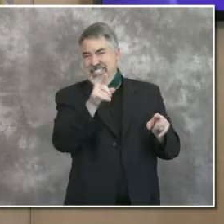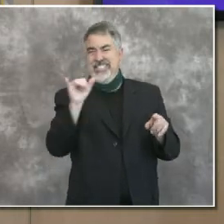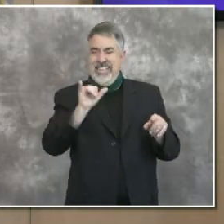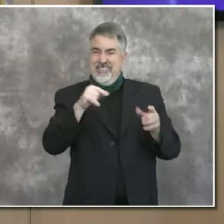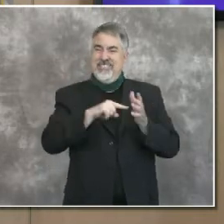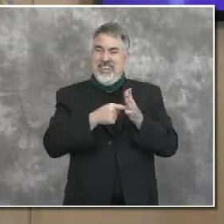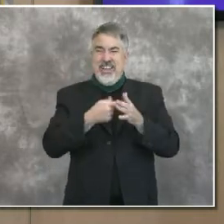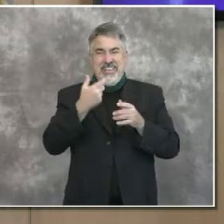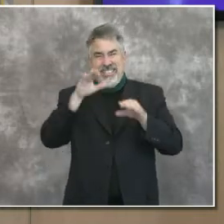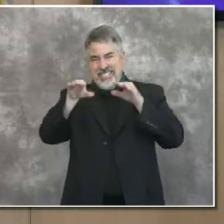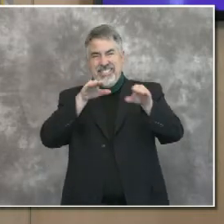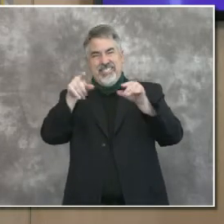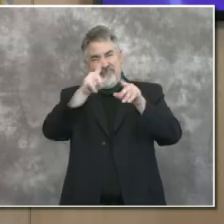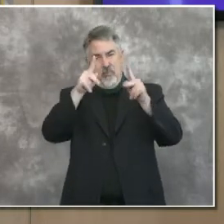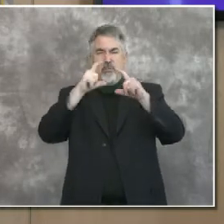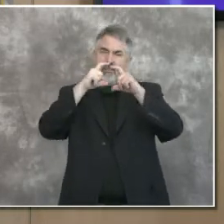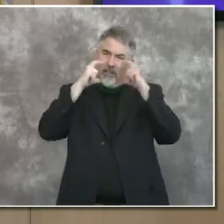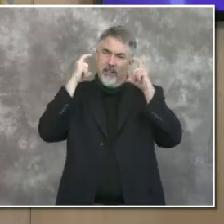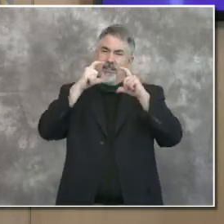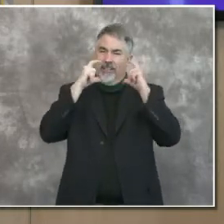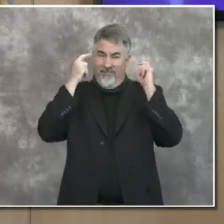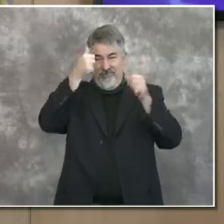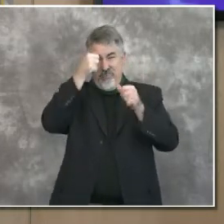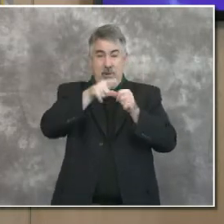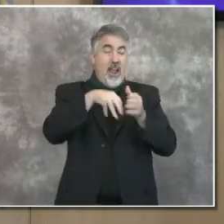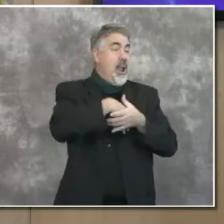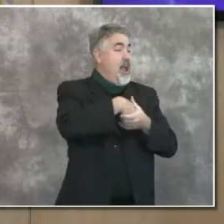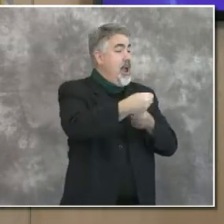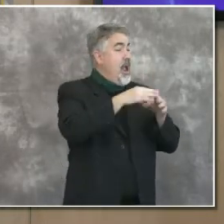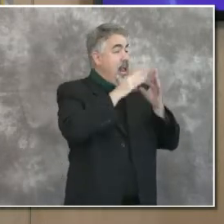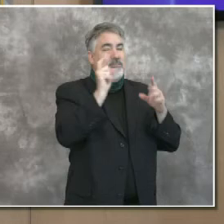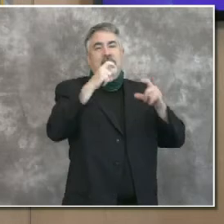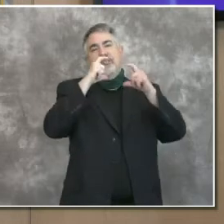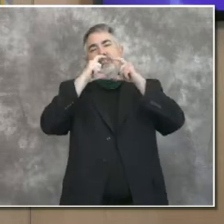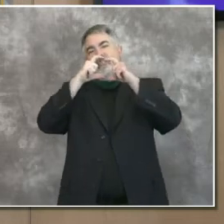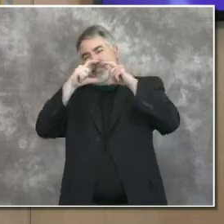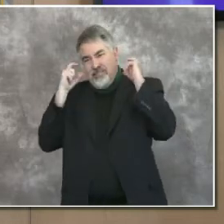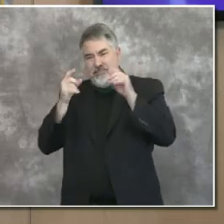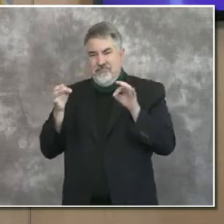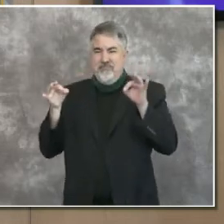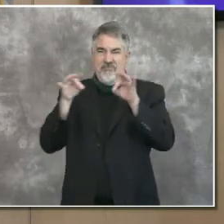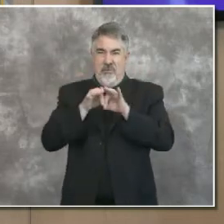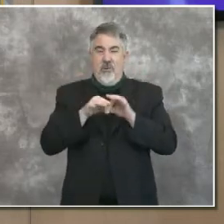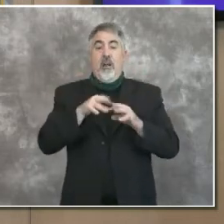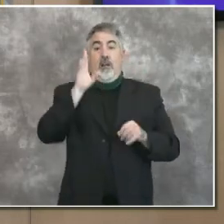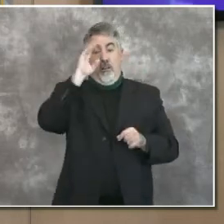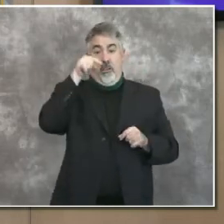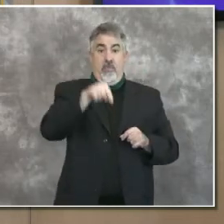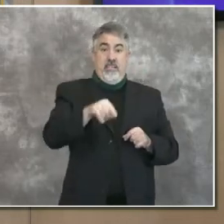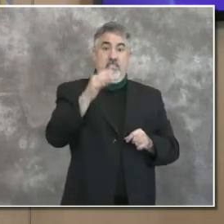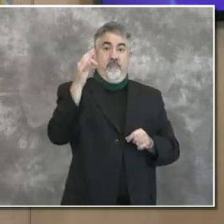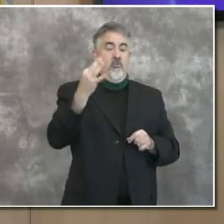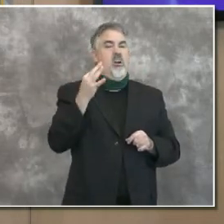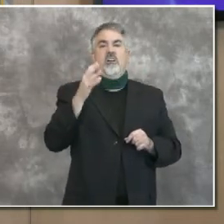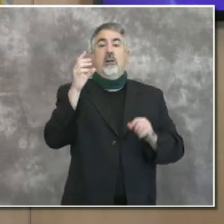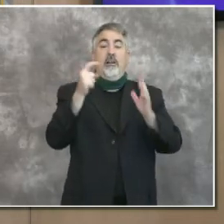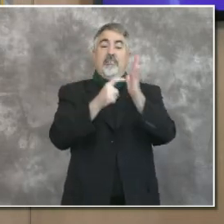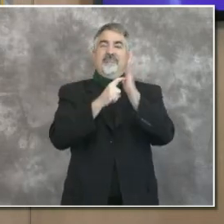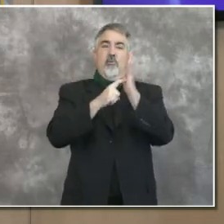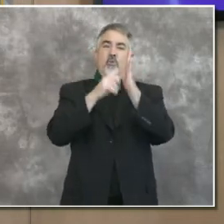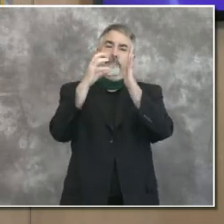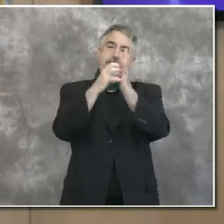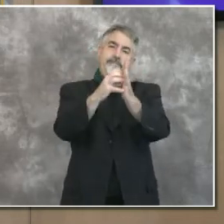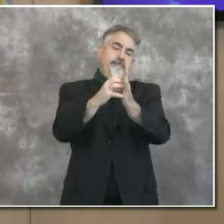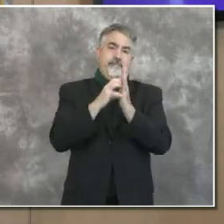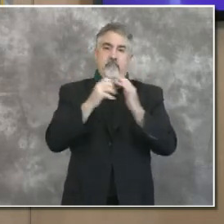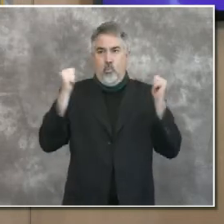taken the final step here in terms of requiring them effective Friday. Again, having a face covering helps to slow the spread of the virus. It helps to prevent